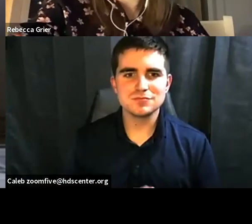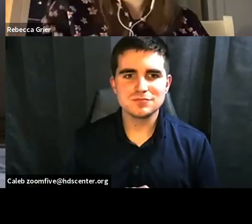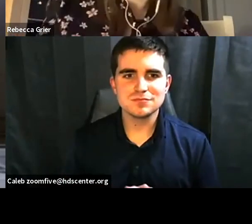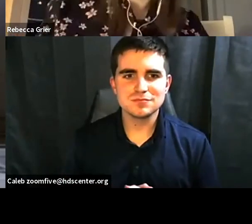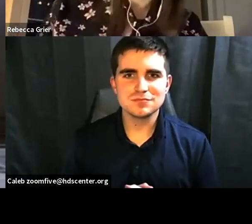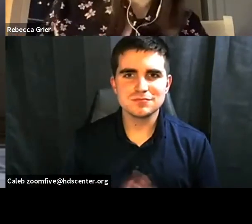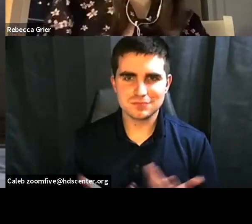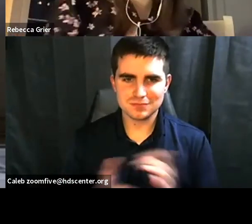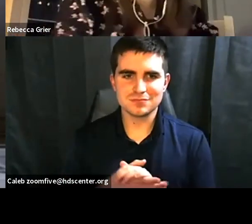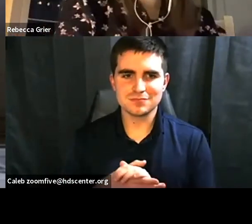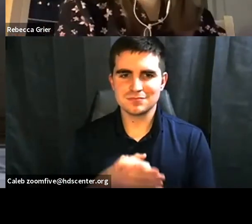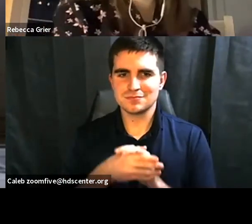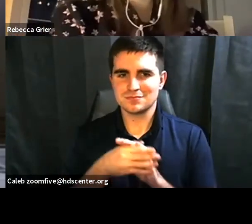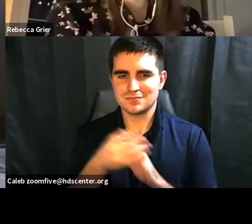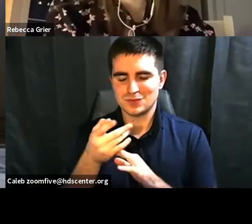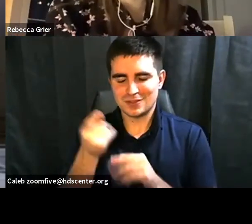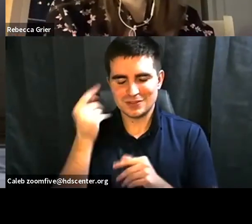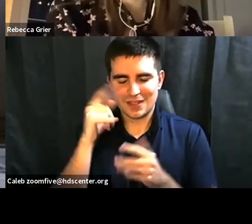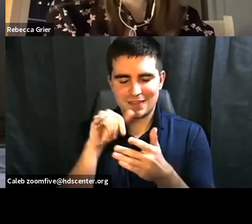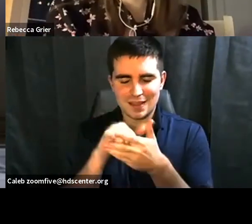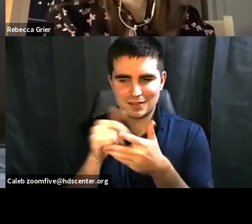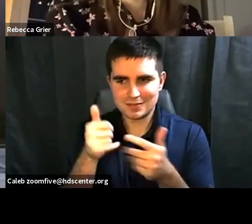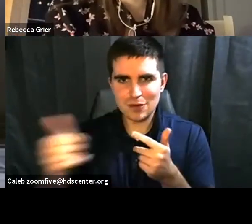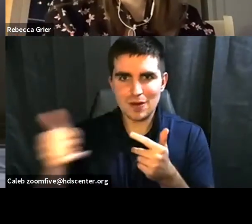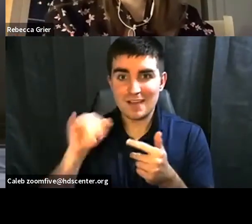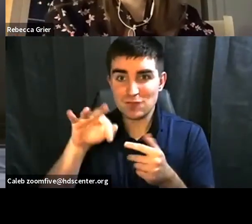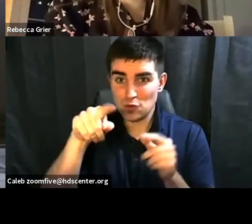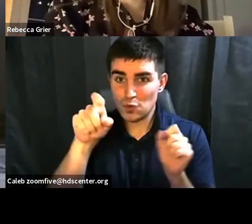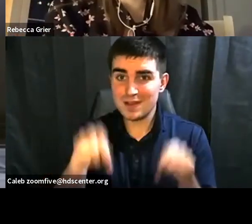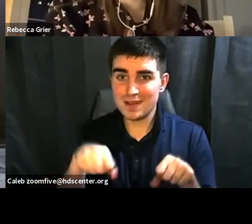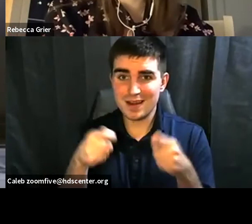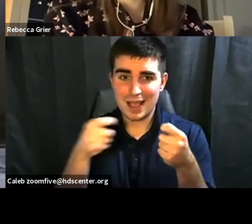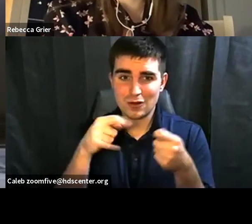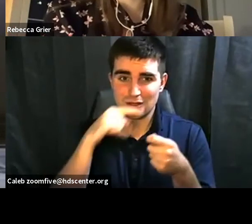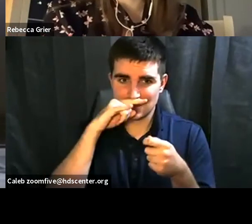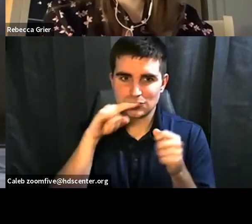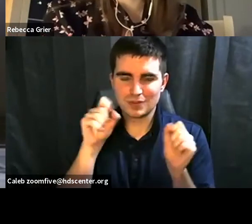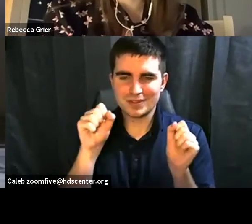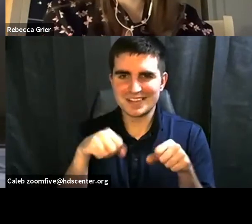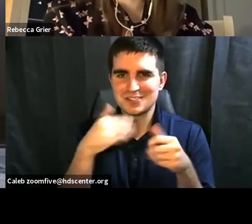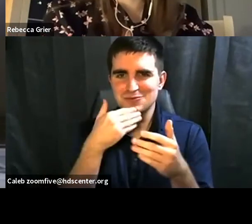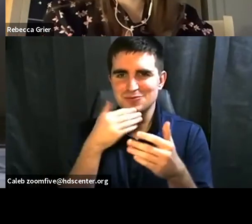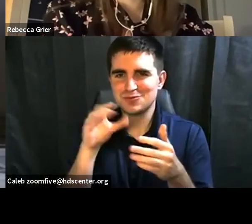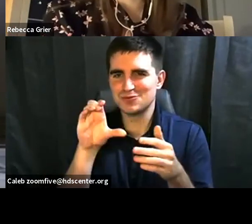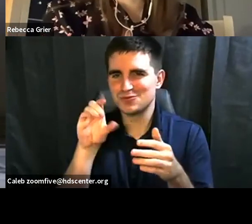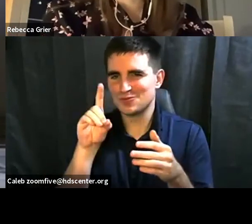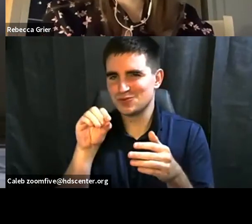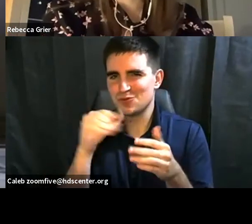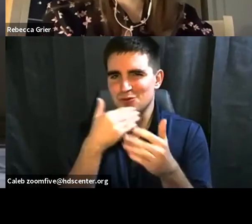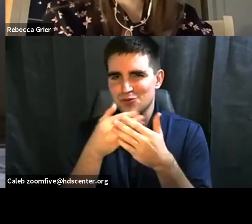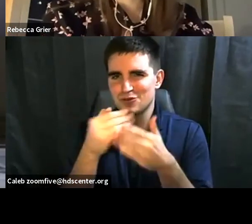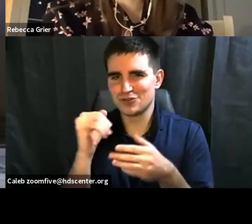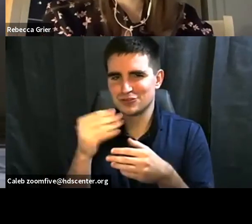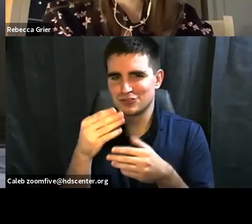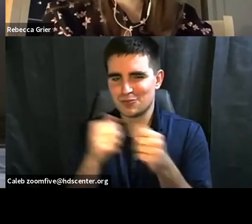right? And if you can handle kids, you can probably do a pretty good job with a large number of other people, right?